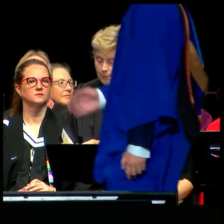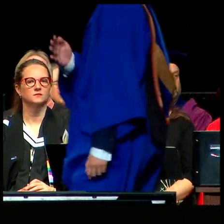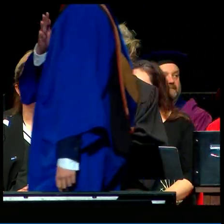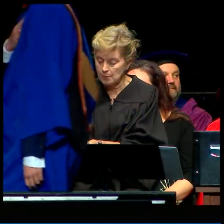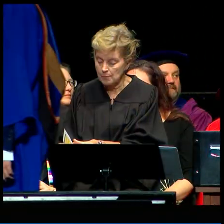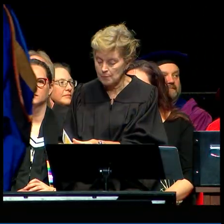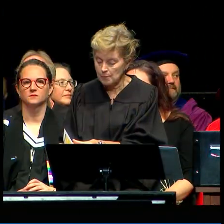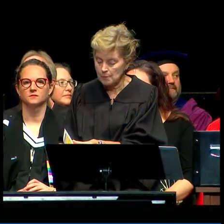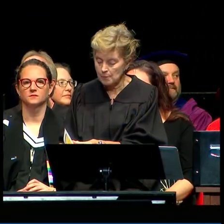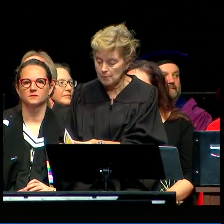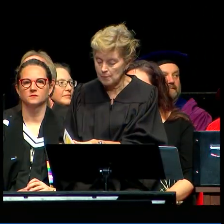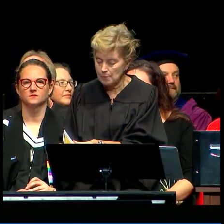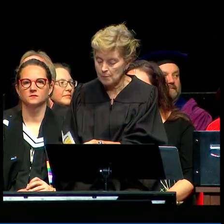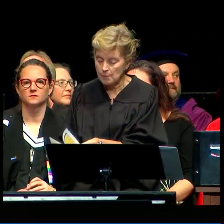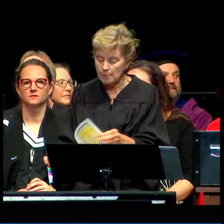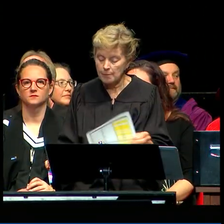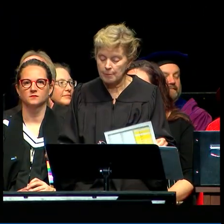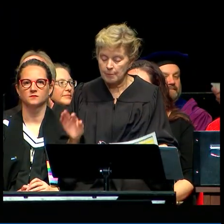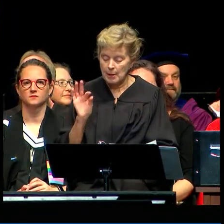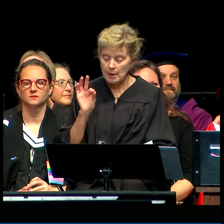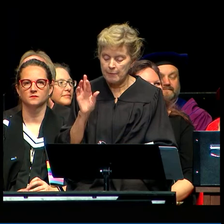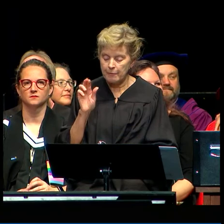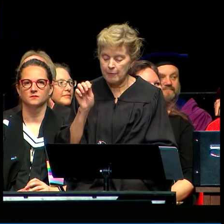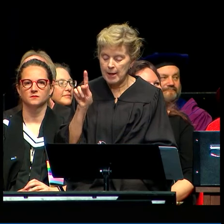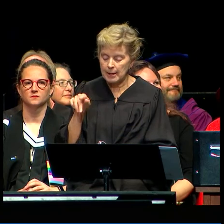Frankie Jiang, with distinction.